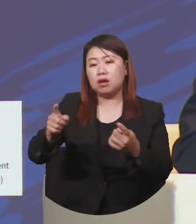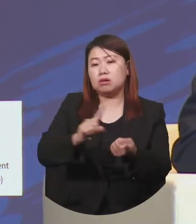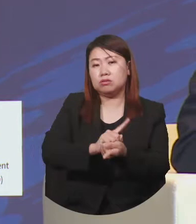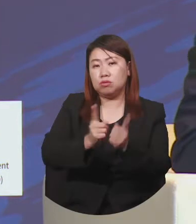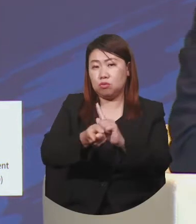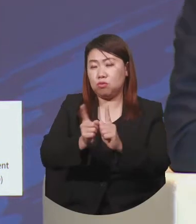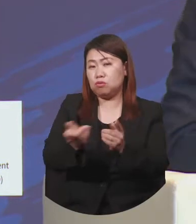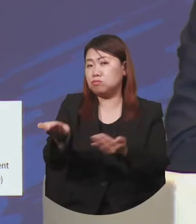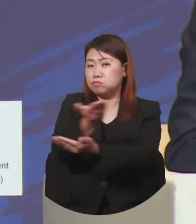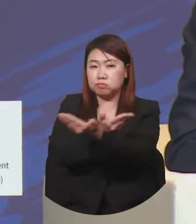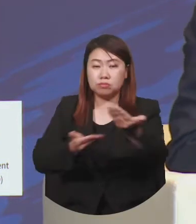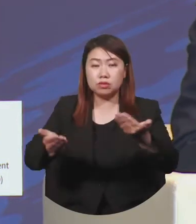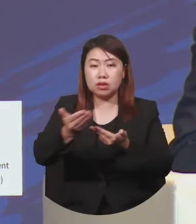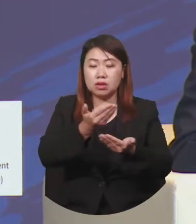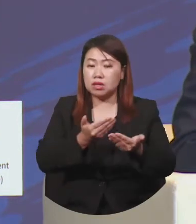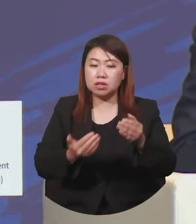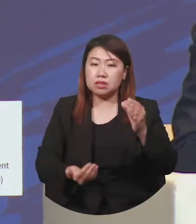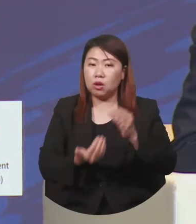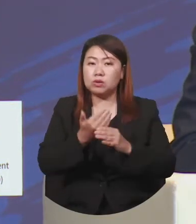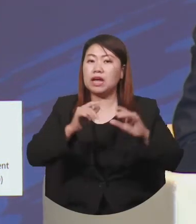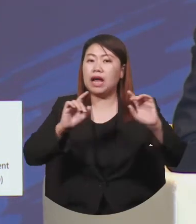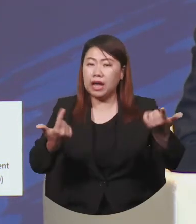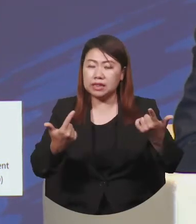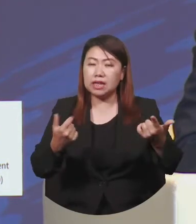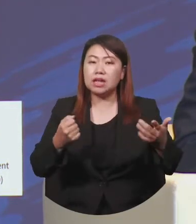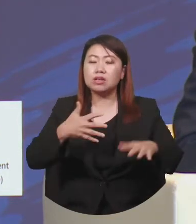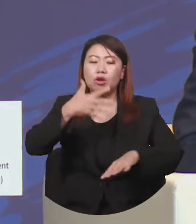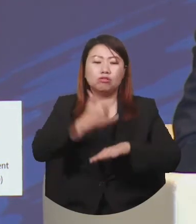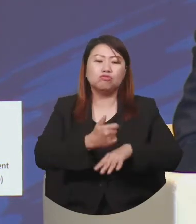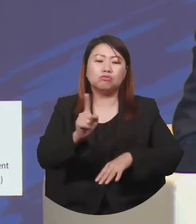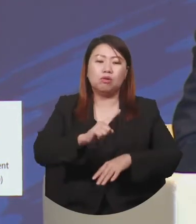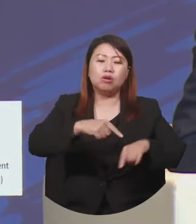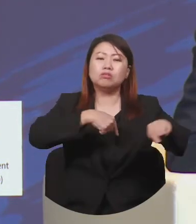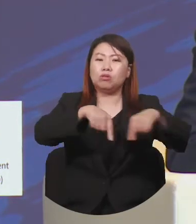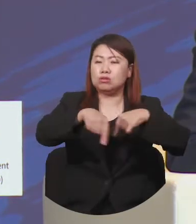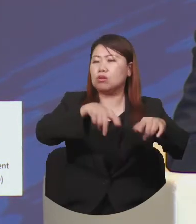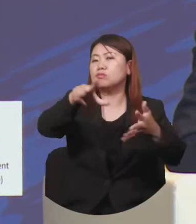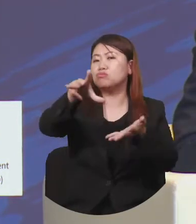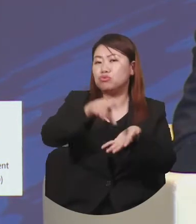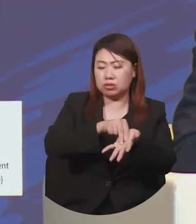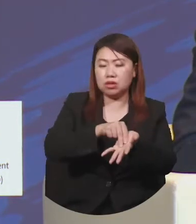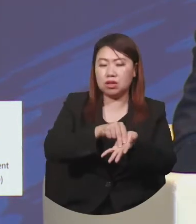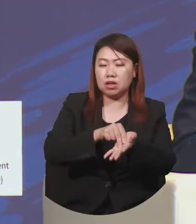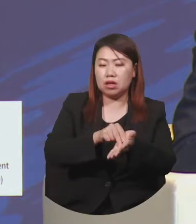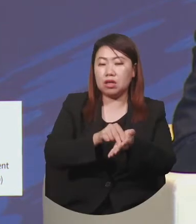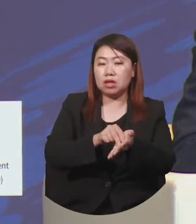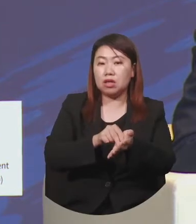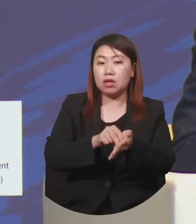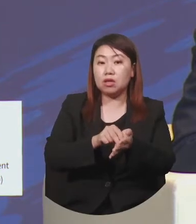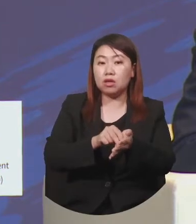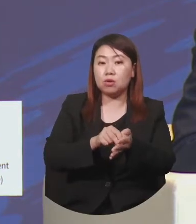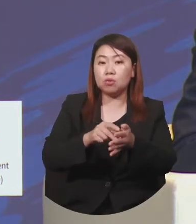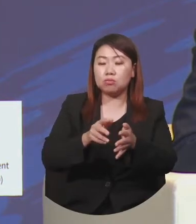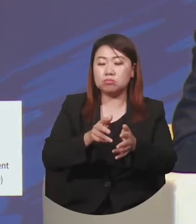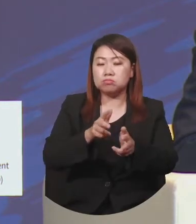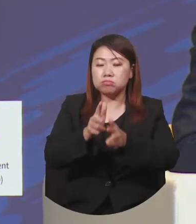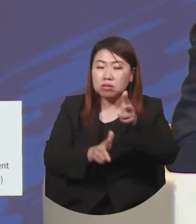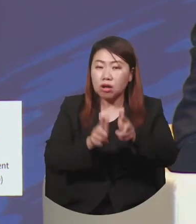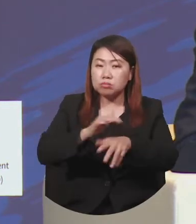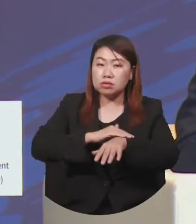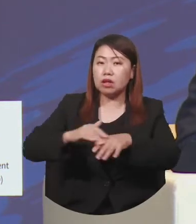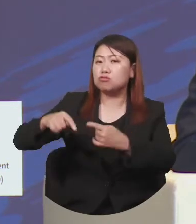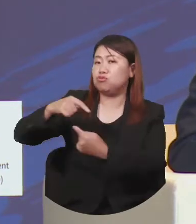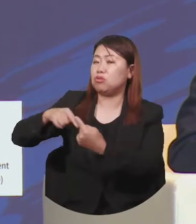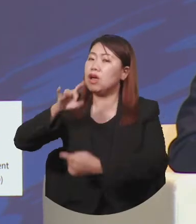can sometimes get in the way, even when you have the best intentions. So I'll leave it at that.